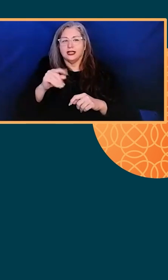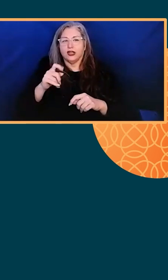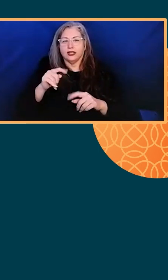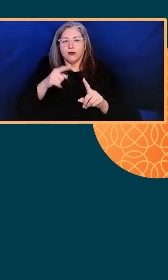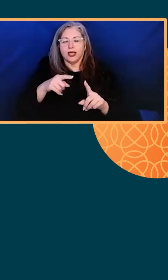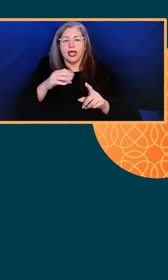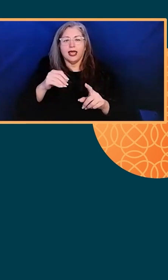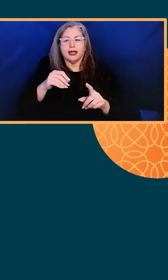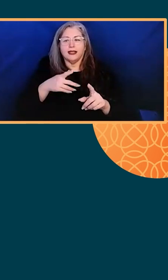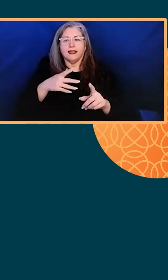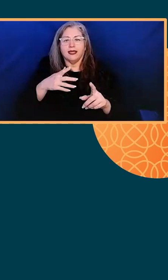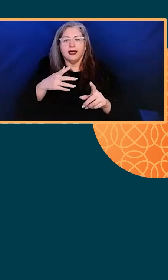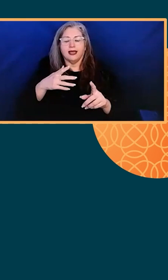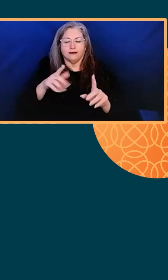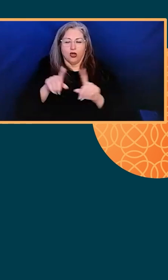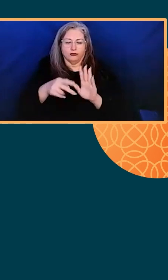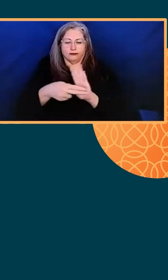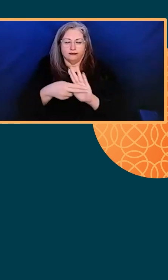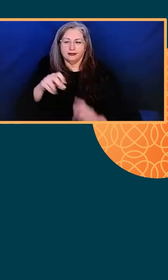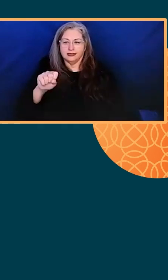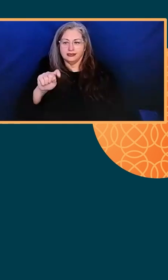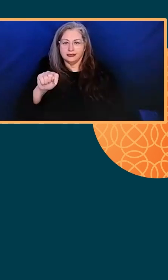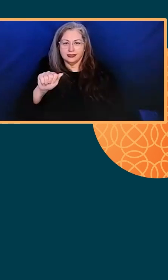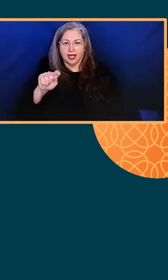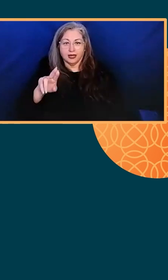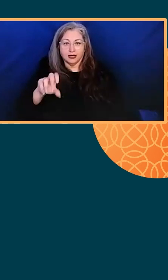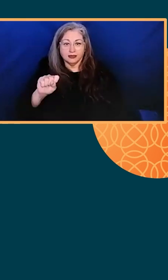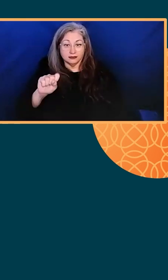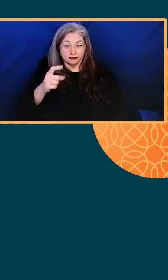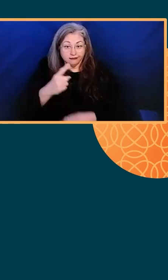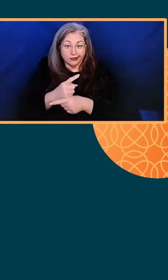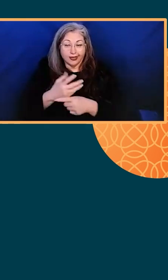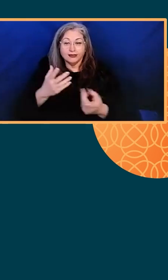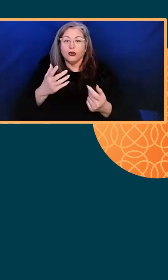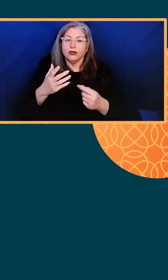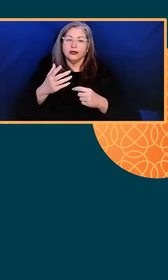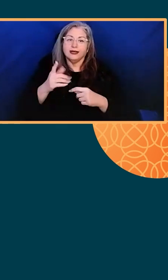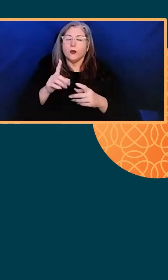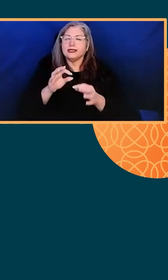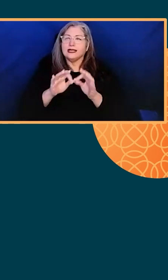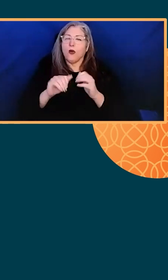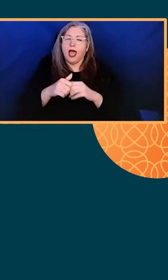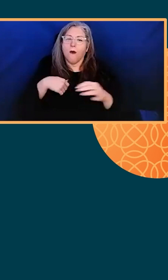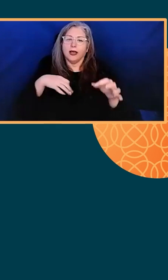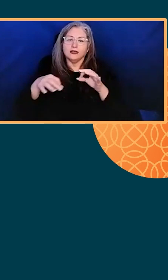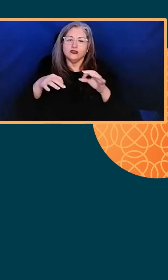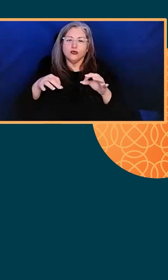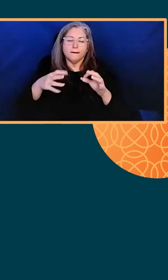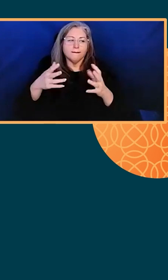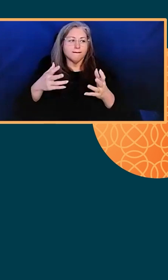there's status, right? And so the simplest way for me to describe it would